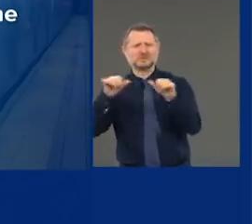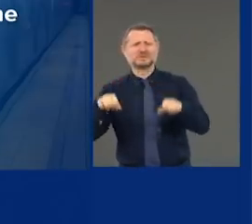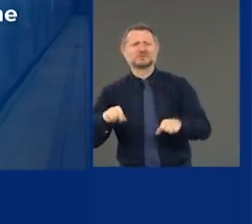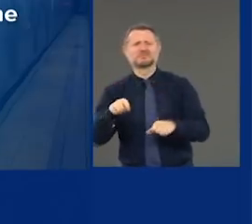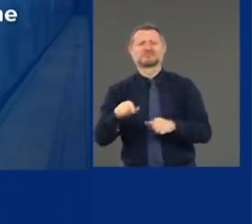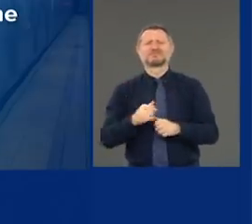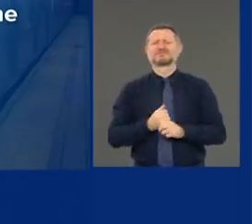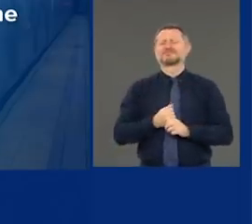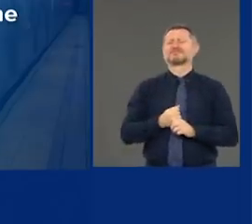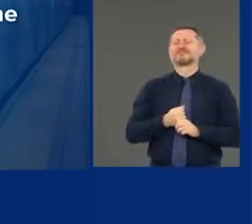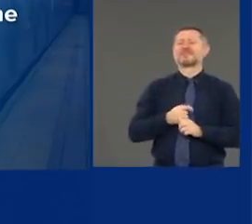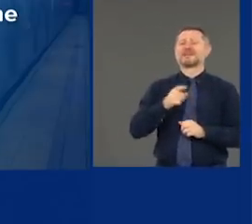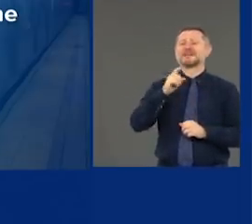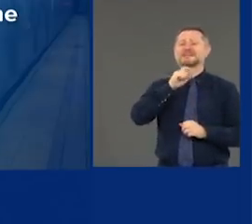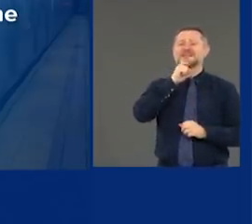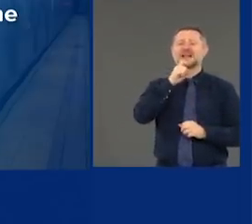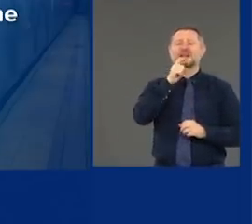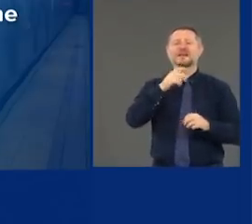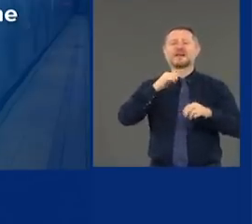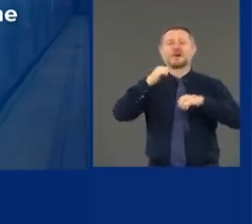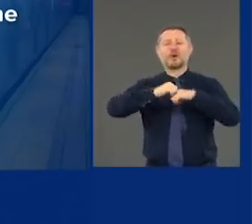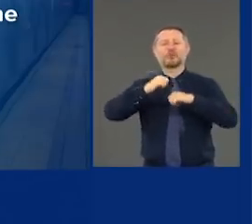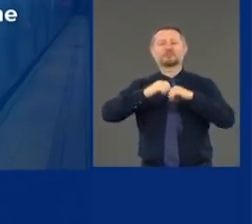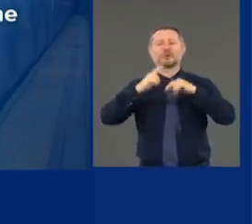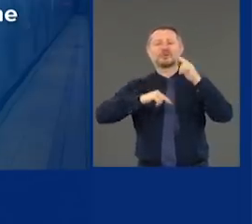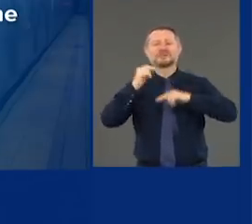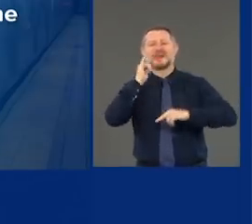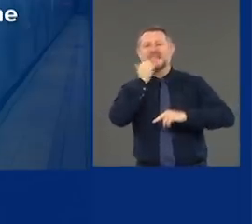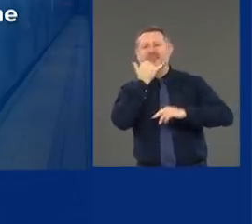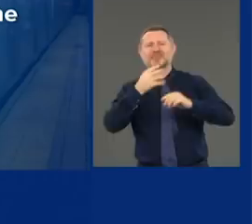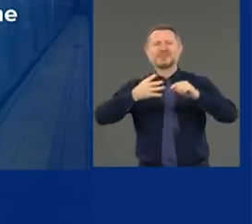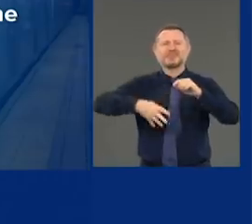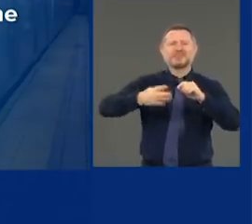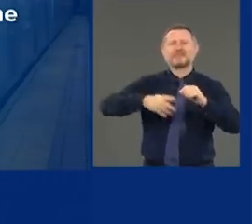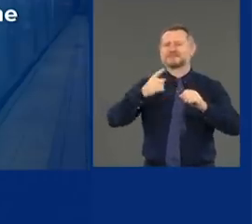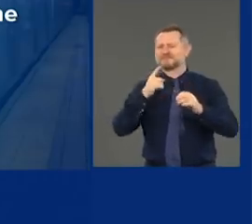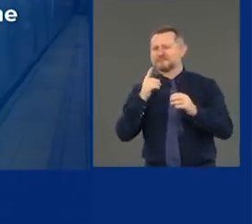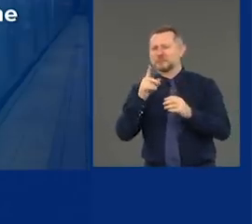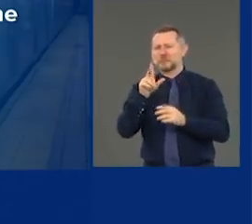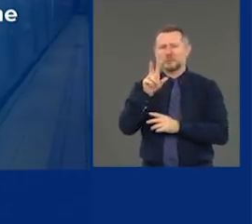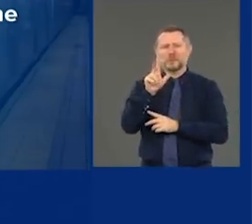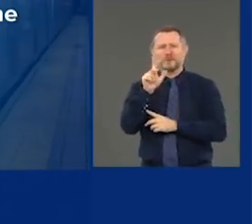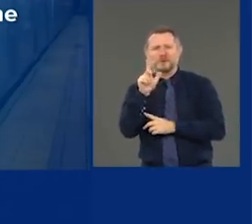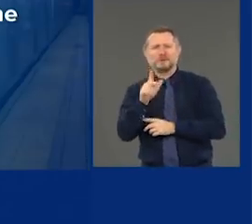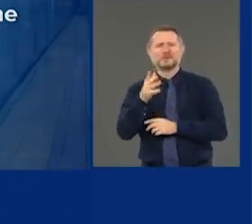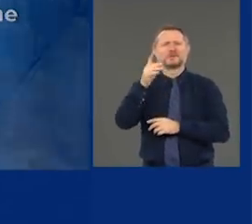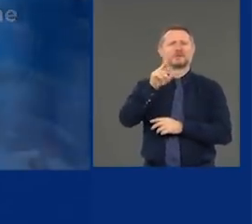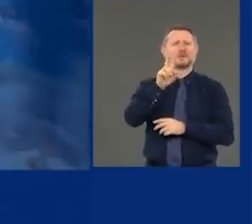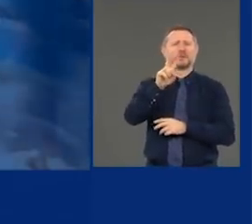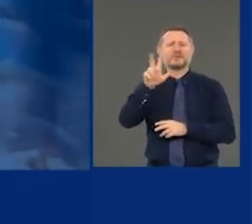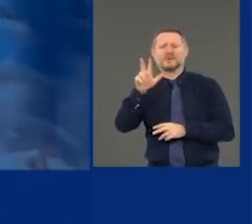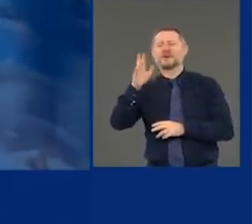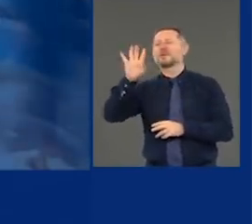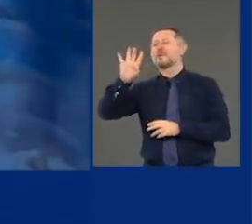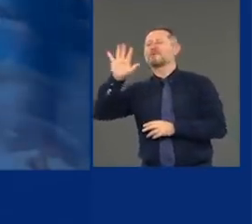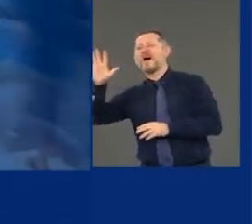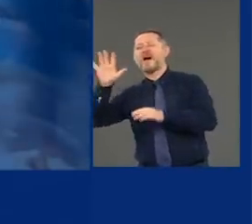accelerating steel and concrete defects and leaks on the 2345 Eastern Parkway line in Brooklyn.